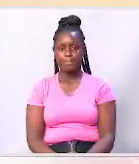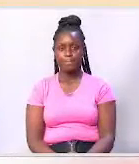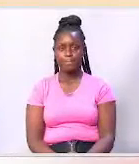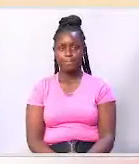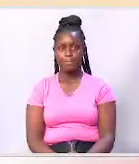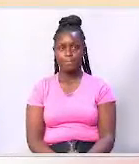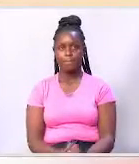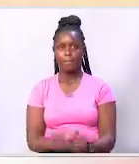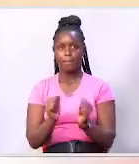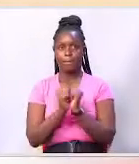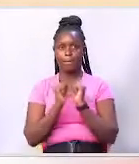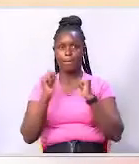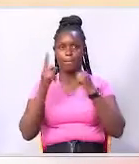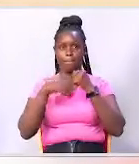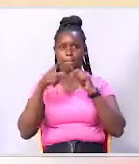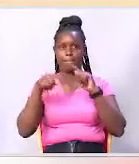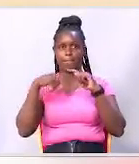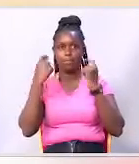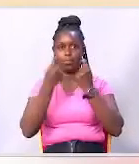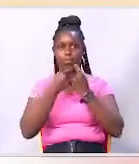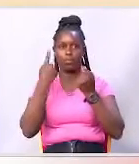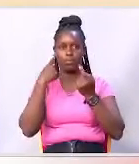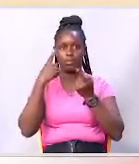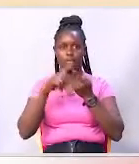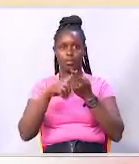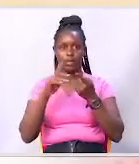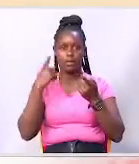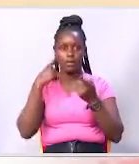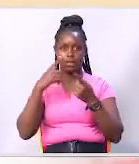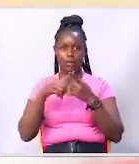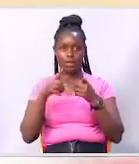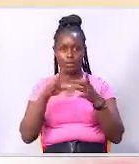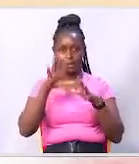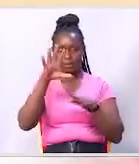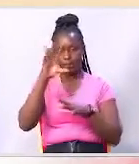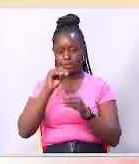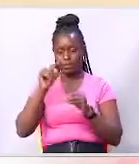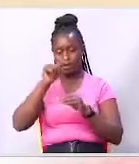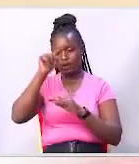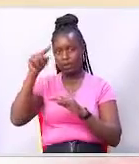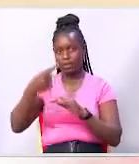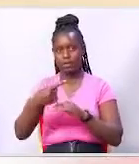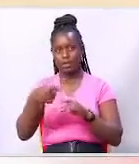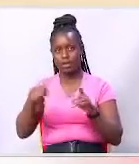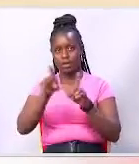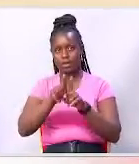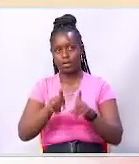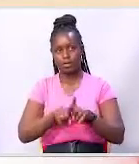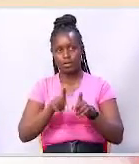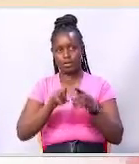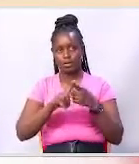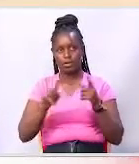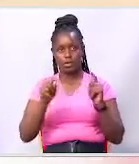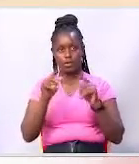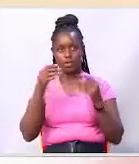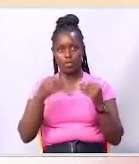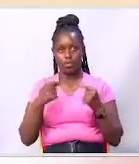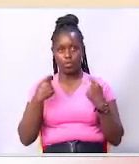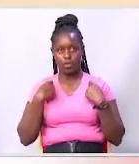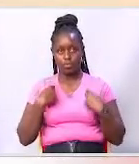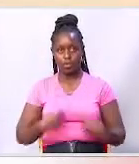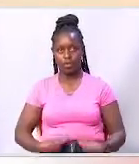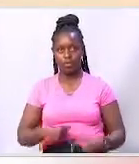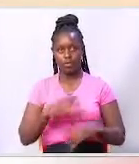With the 16 teams battling for the top spot of a grand prize 50,000 Kenya shillings and a volleyball team uniform, each